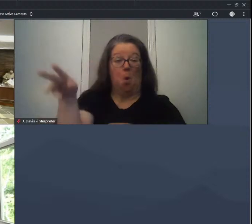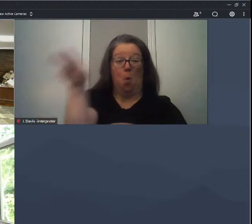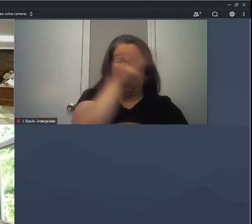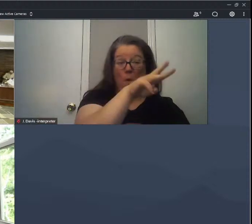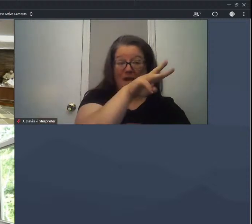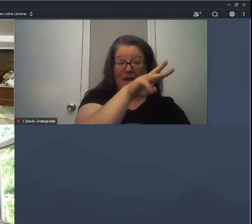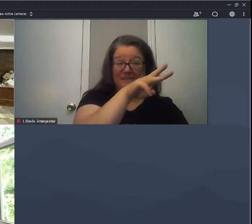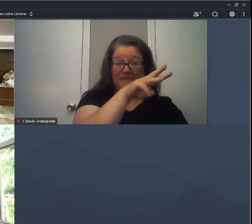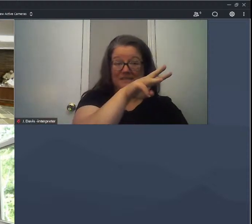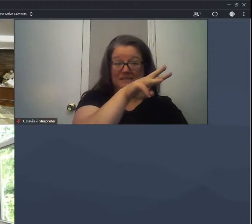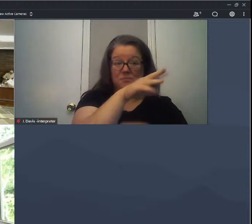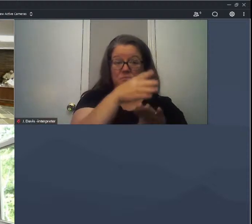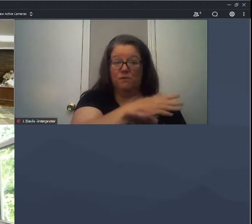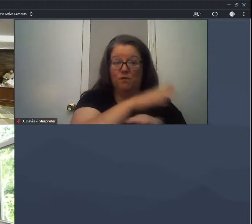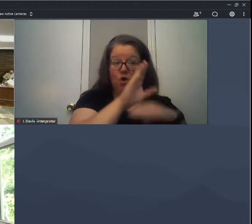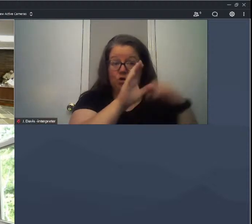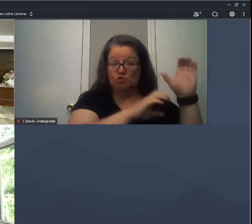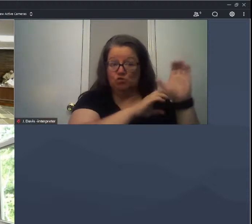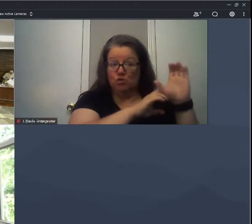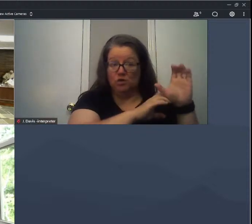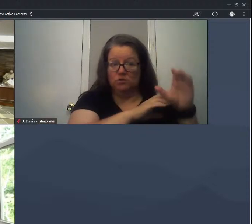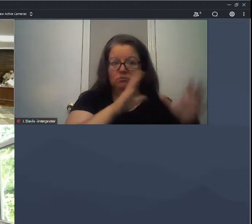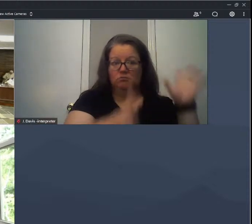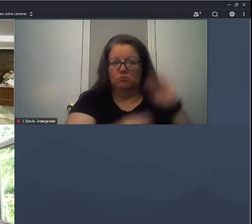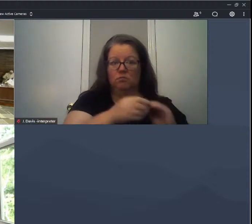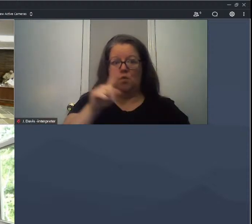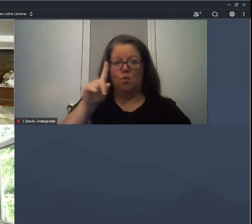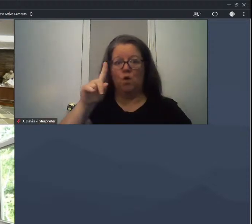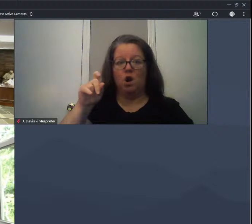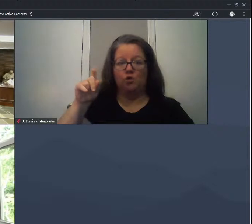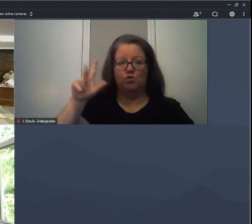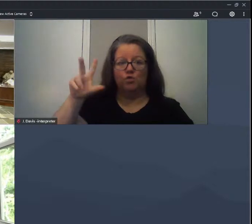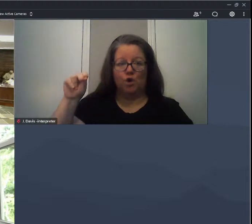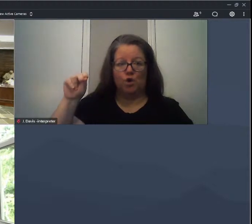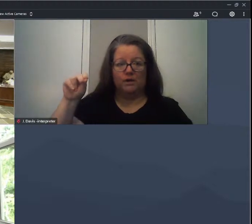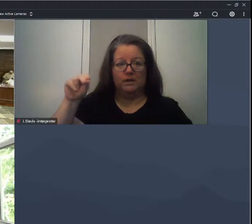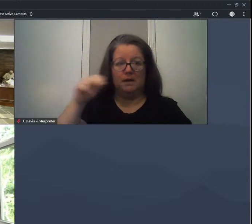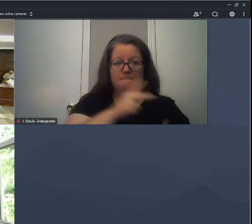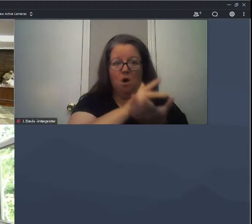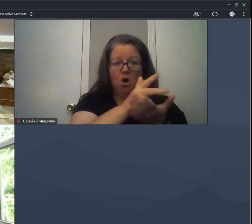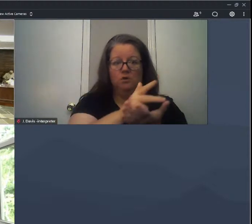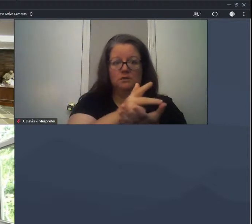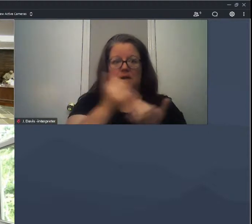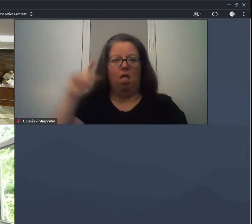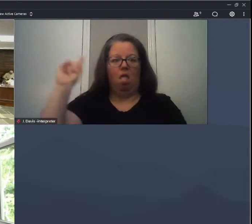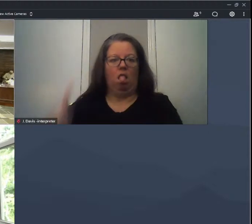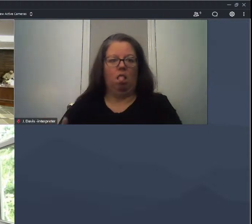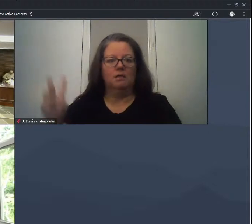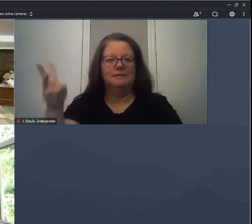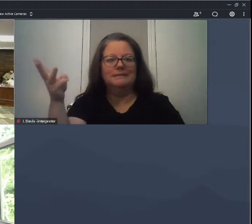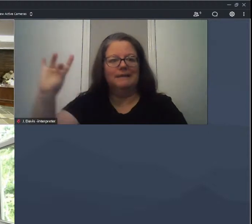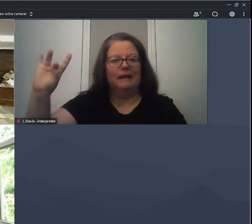Tumley Park now before construction, 130 some odd spots, and we're taking it down to 68.